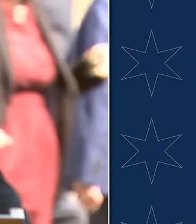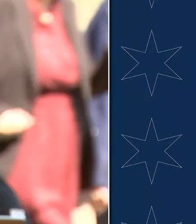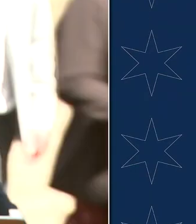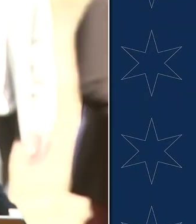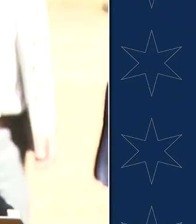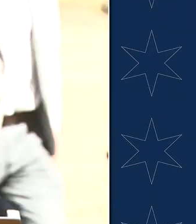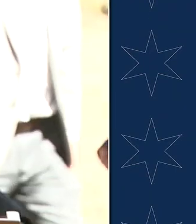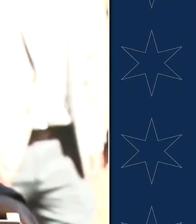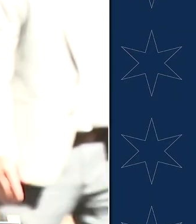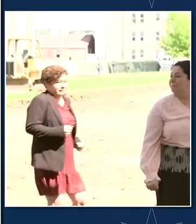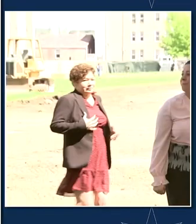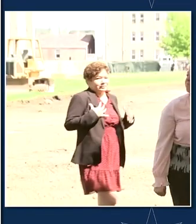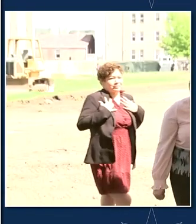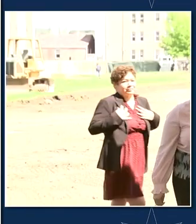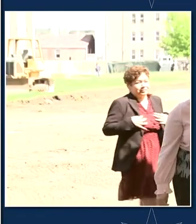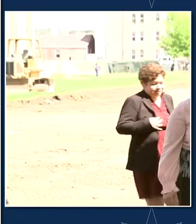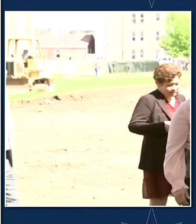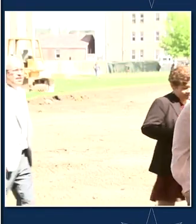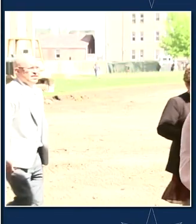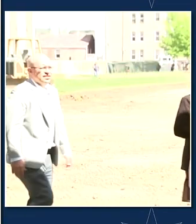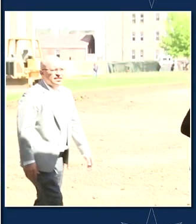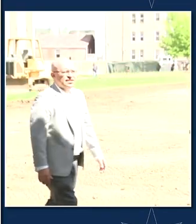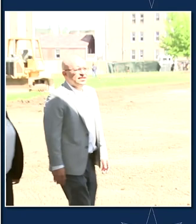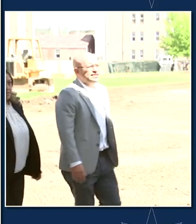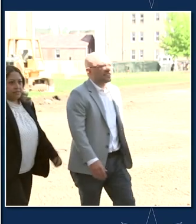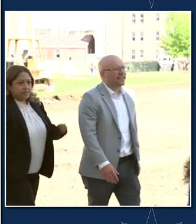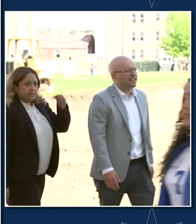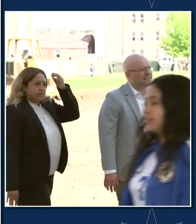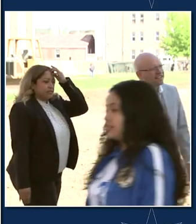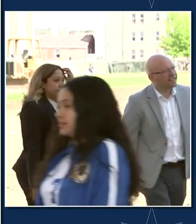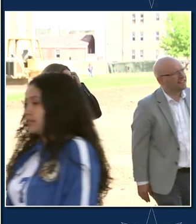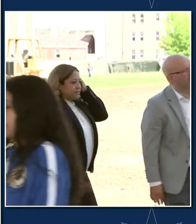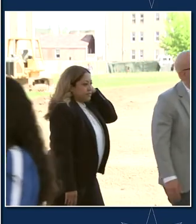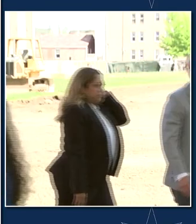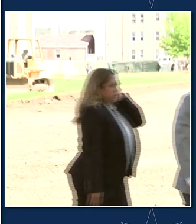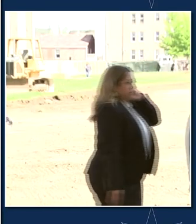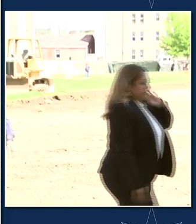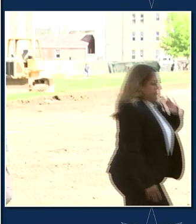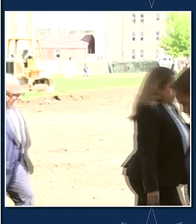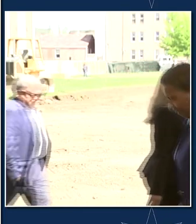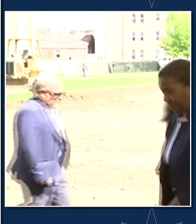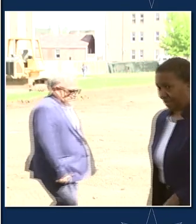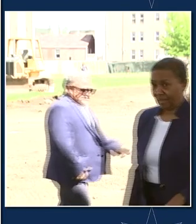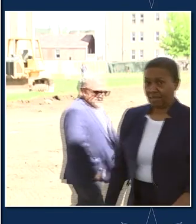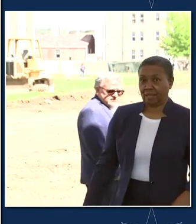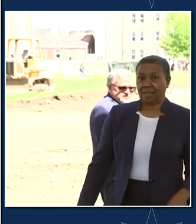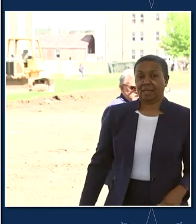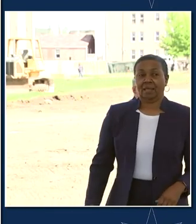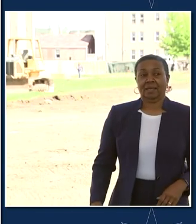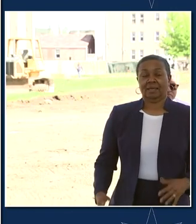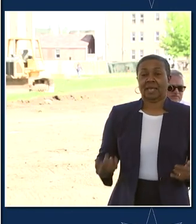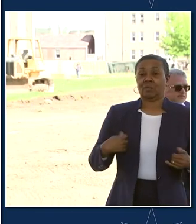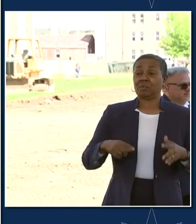All right, here we go. All right, mayor, we're going to kick it off with Craig Wall. Two questions for reporters. Go ahead, Craig.